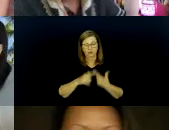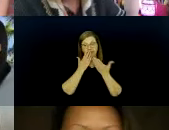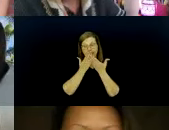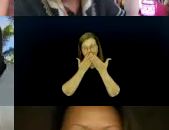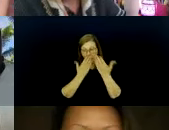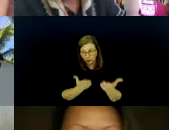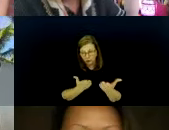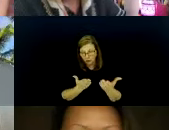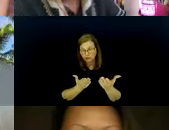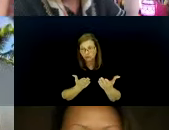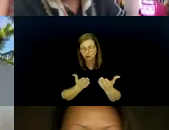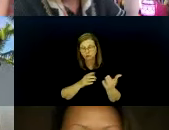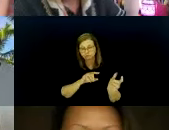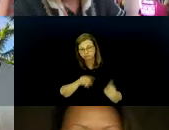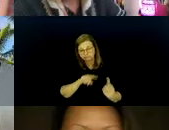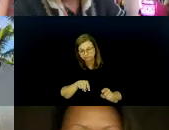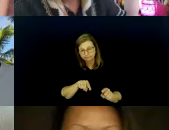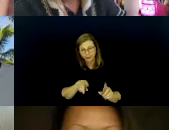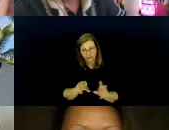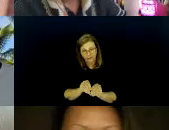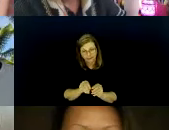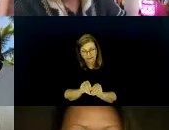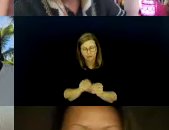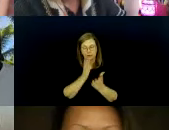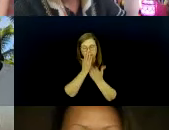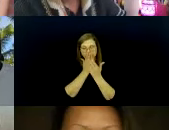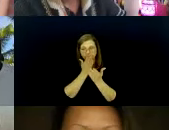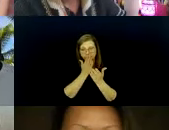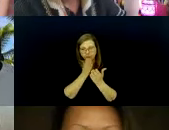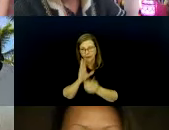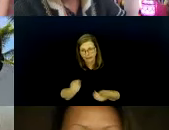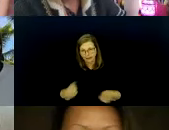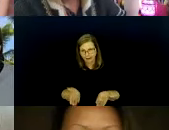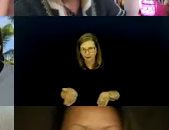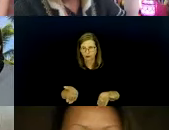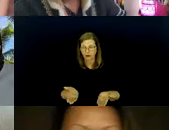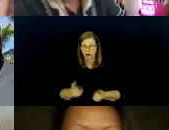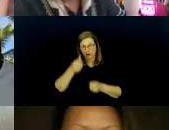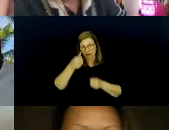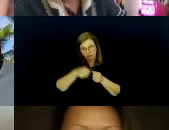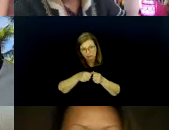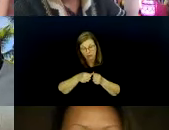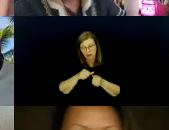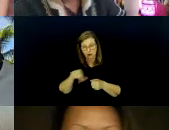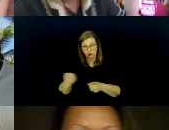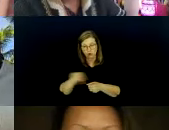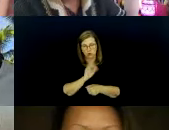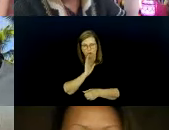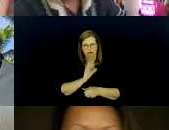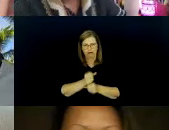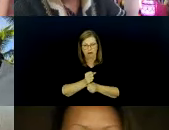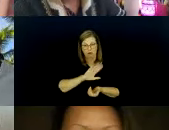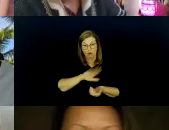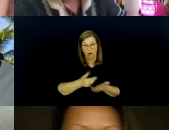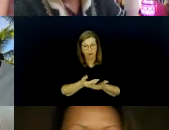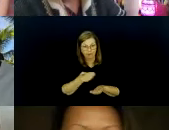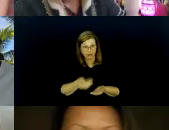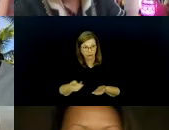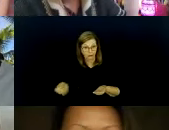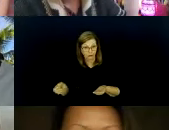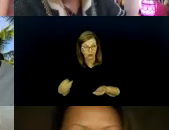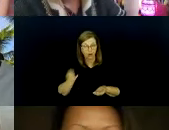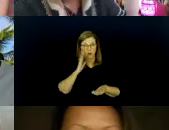you for attending, and we appreciate you being here. Remember that you'll get all of the materials will